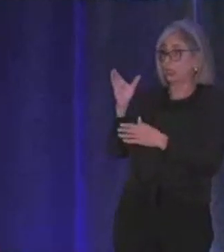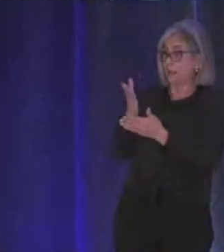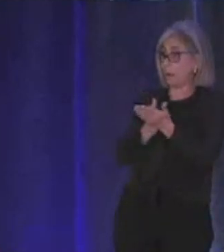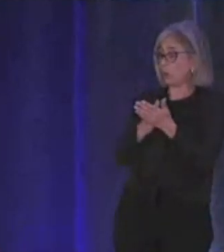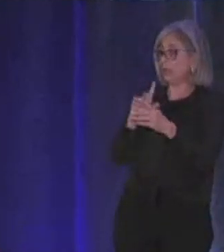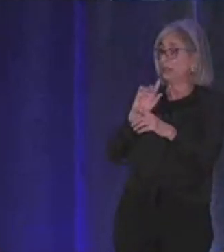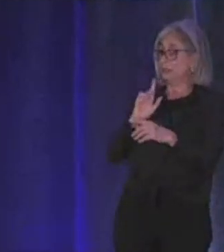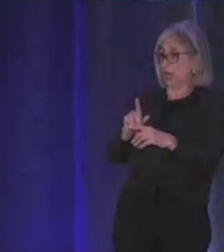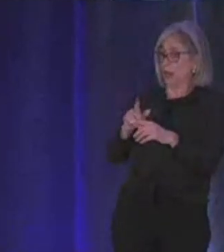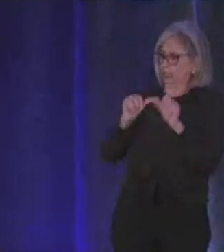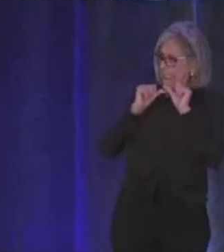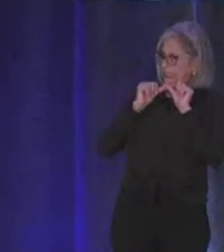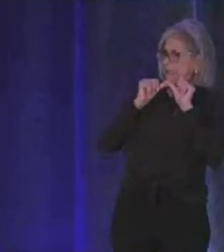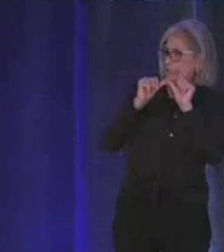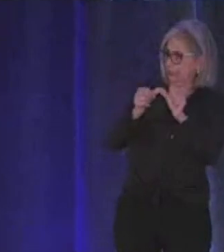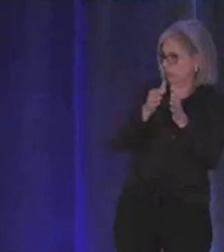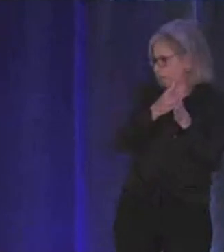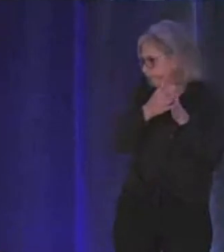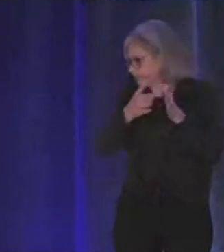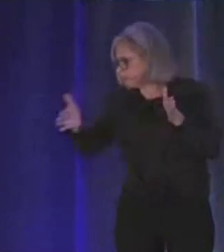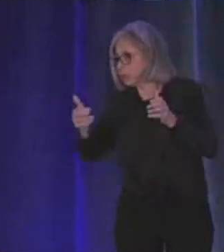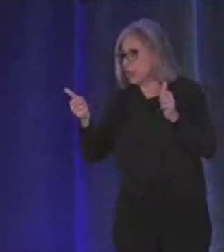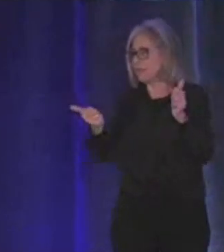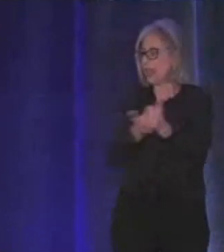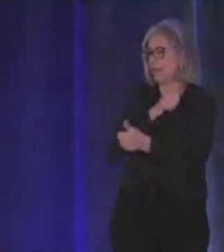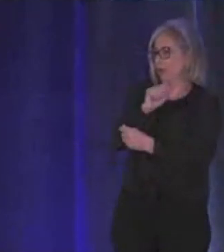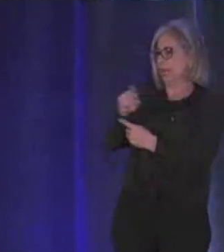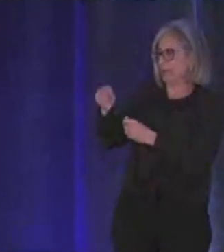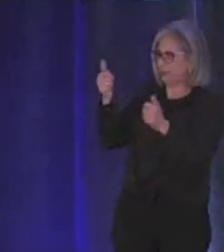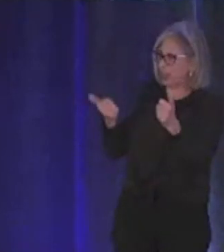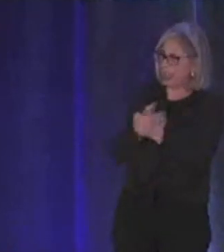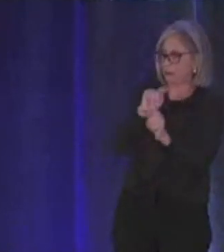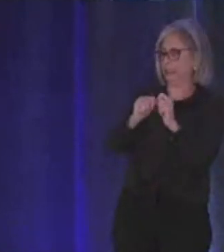are looking consistent across each app and for each team?